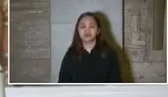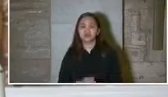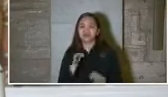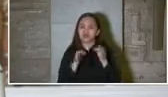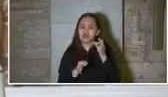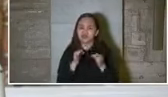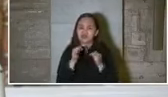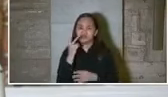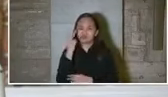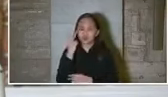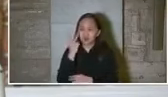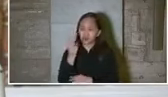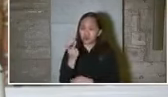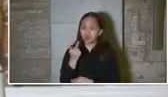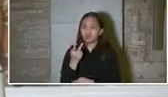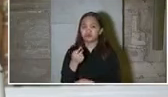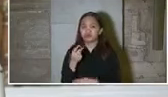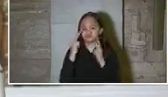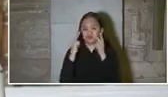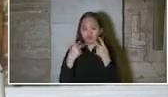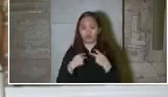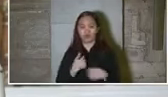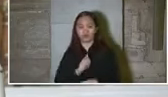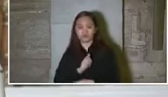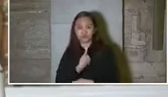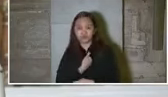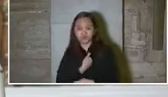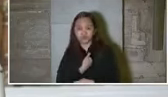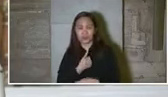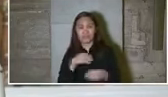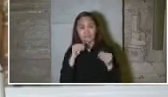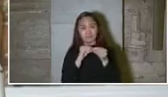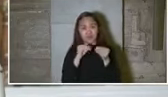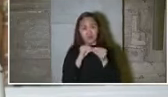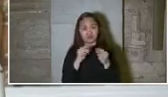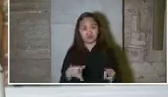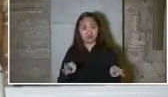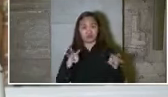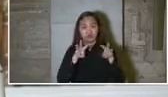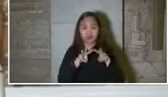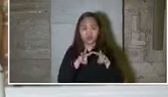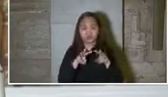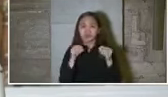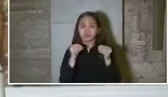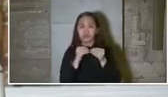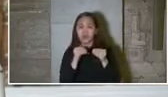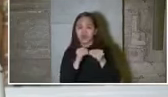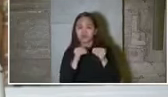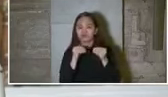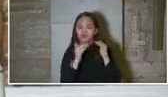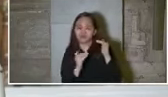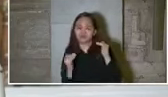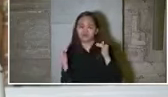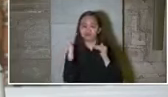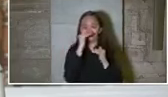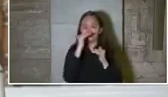Kapag tiningnan mo na ang sarili mo na mas deserving ka, mas magaling